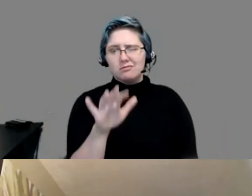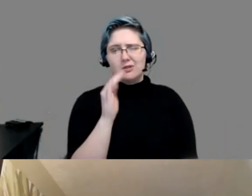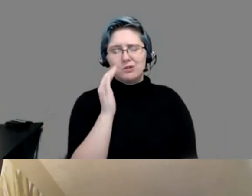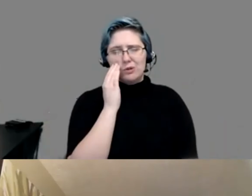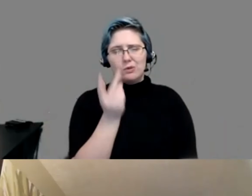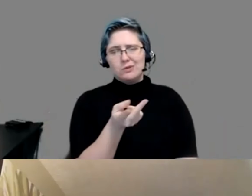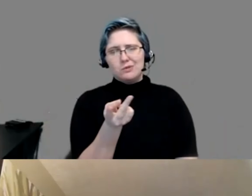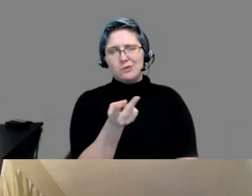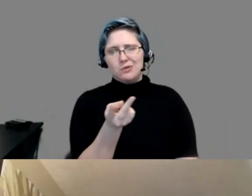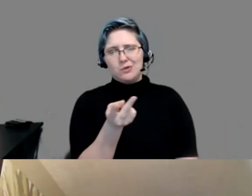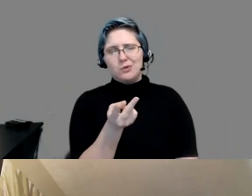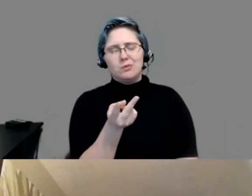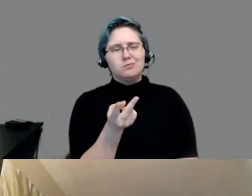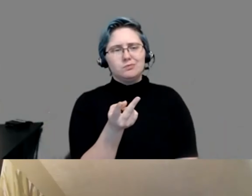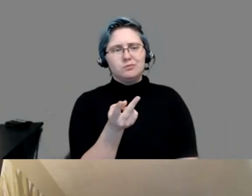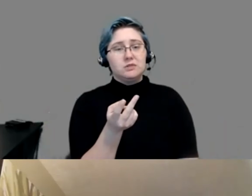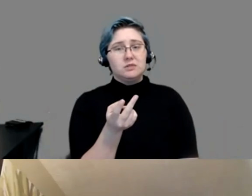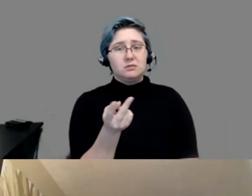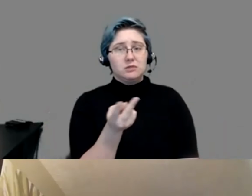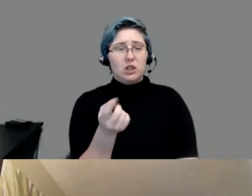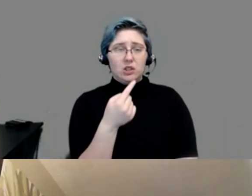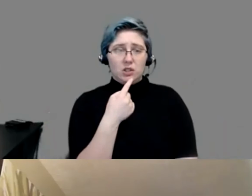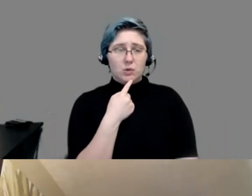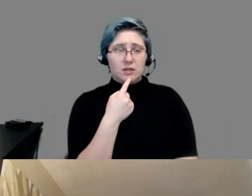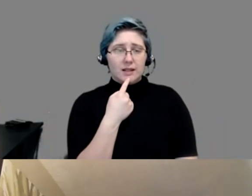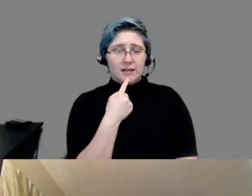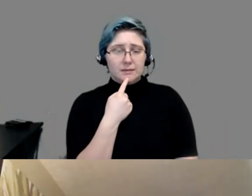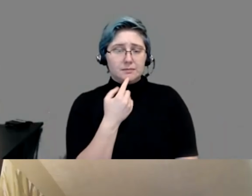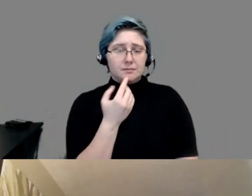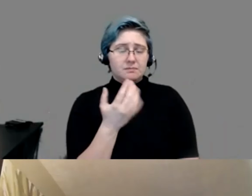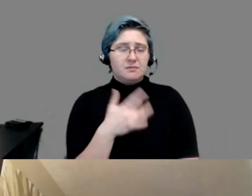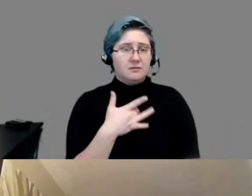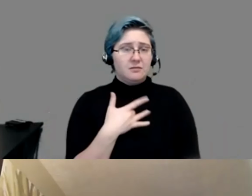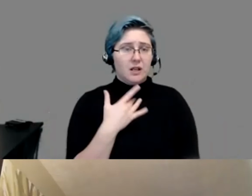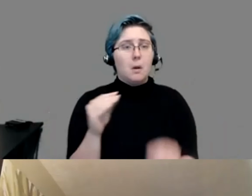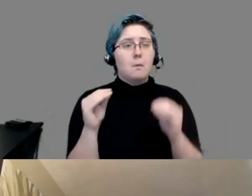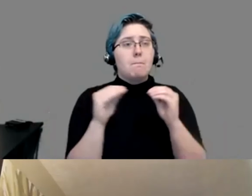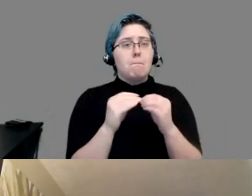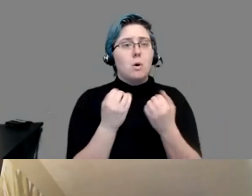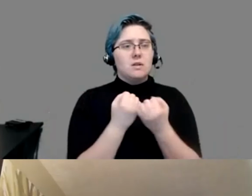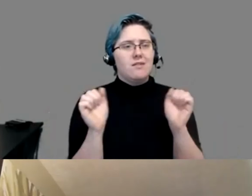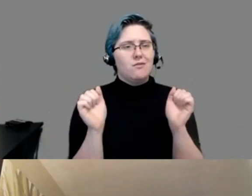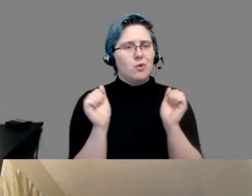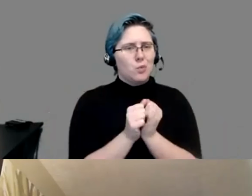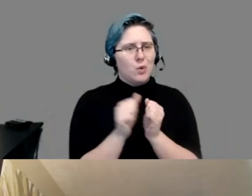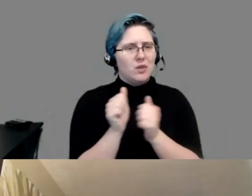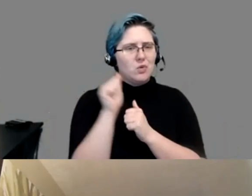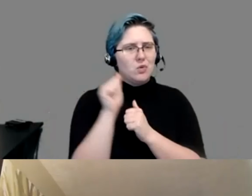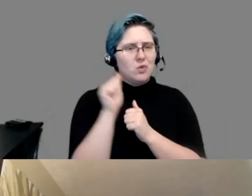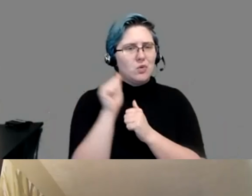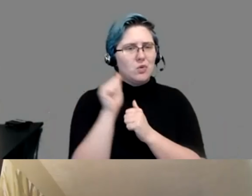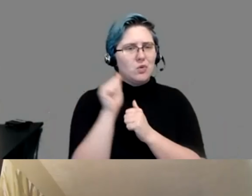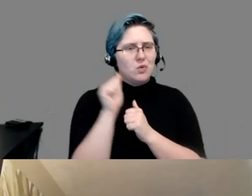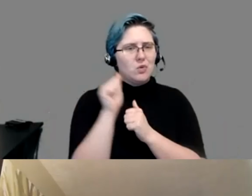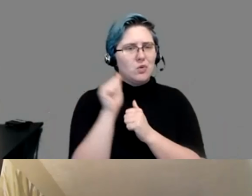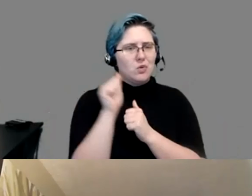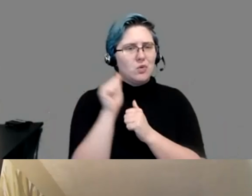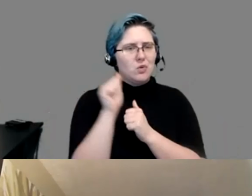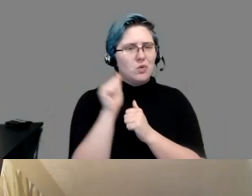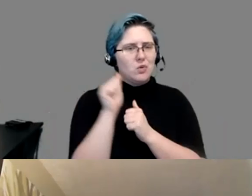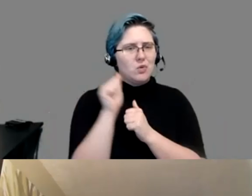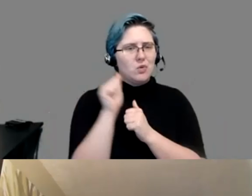of you, that you would probably say you feel more safe with remote supports than you would